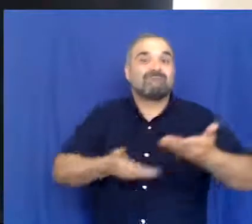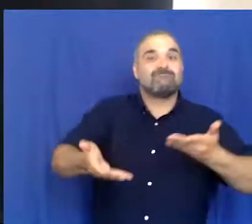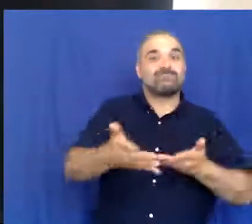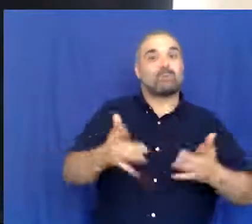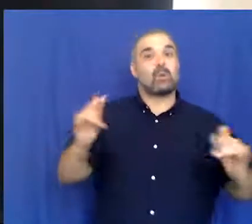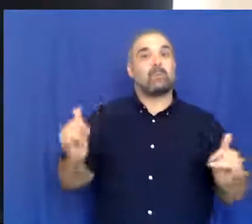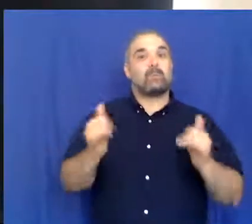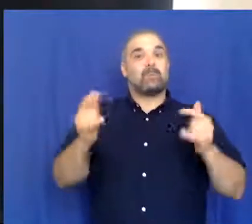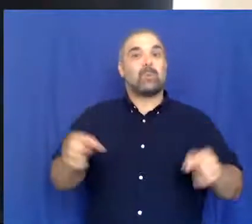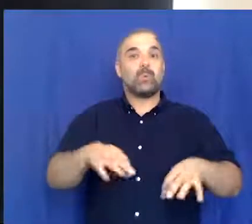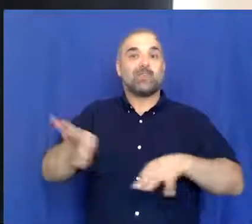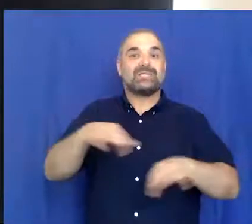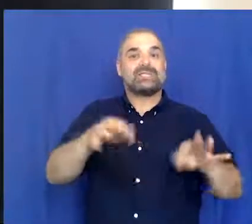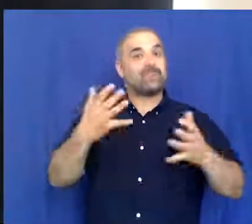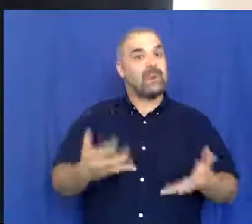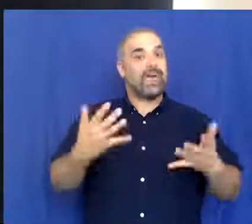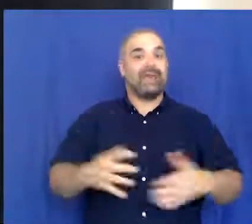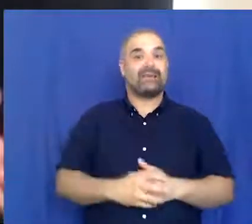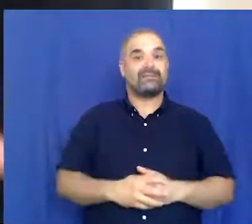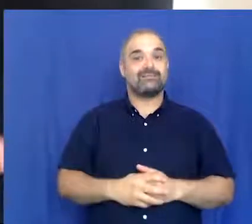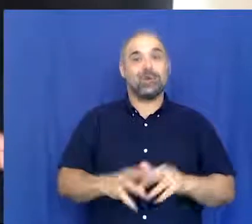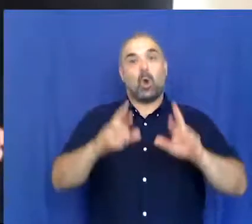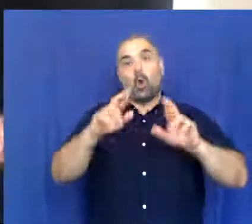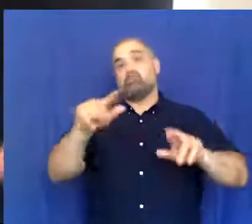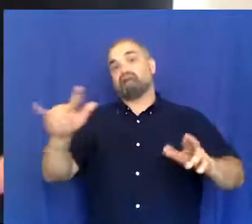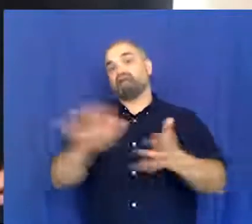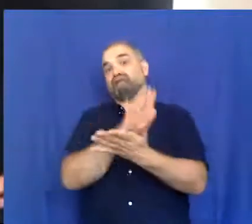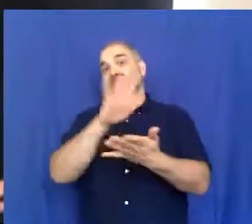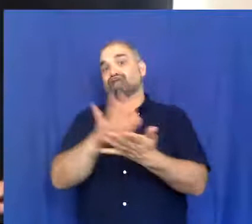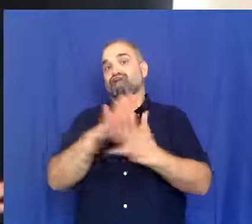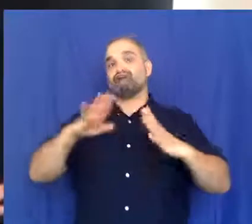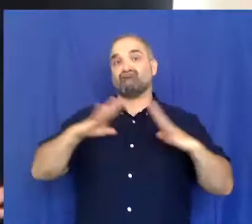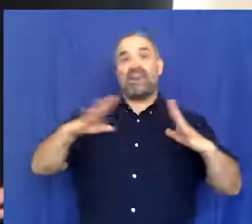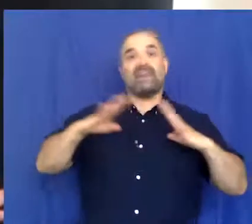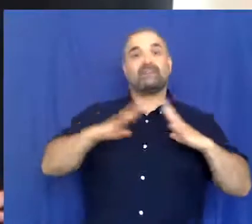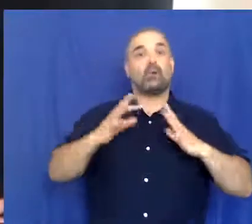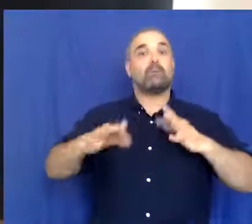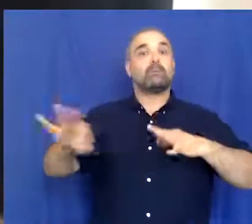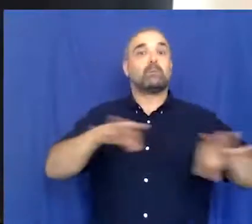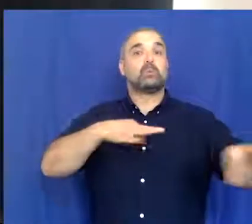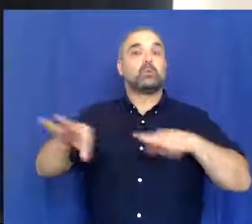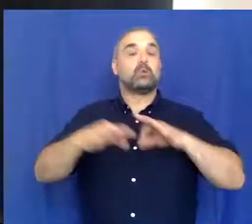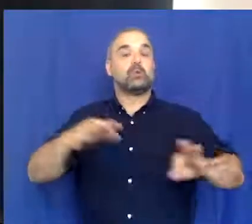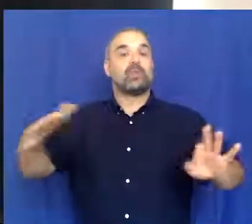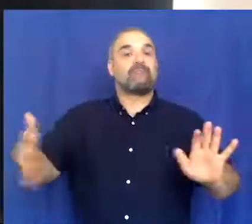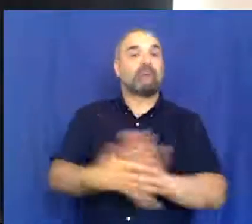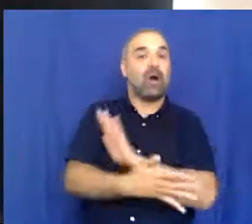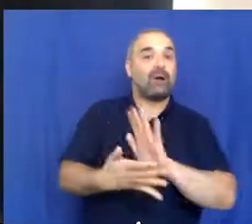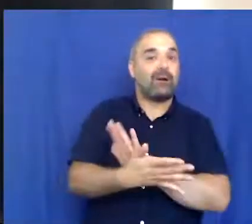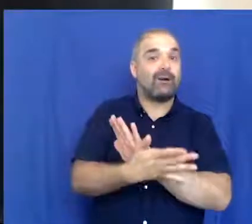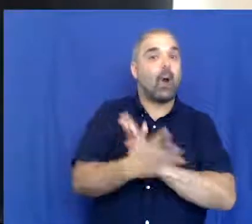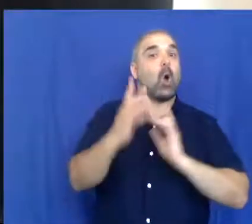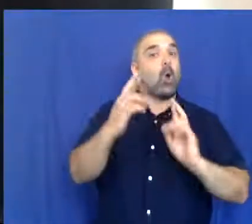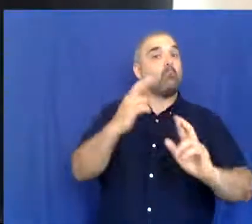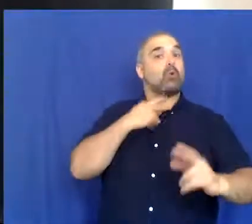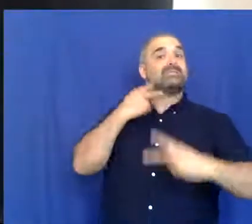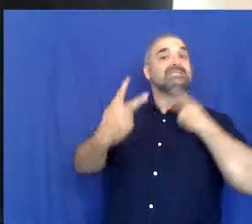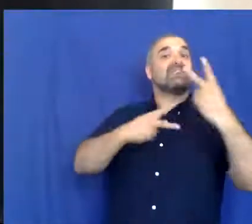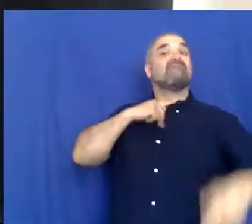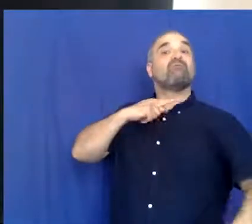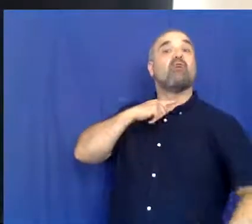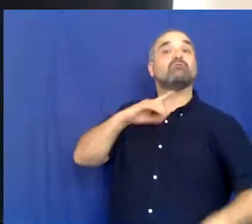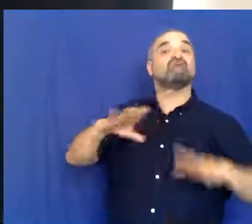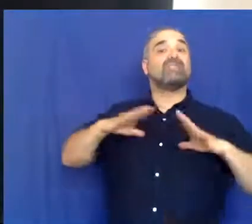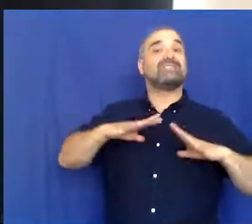with you all today. I hope you're ready for some great music fun. I hope your singing voices are